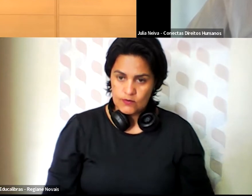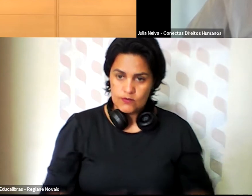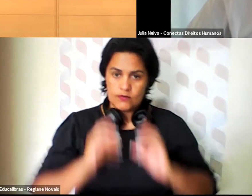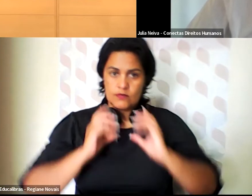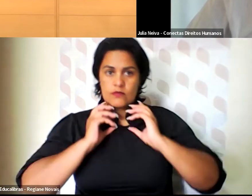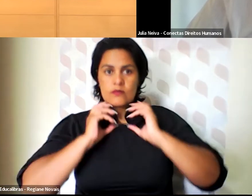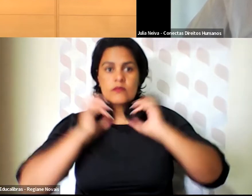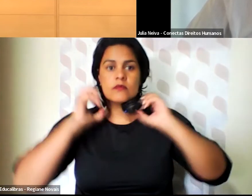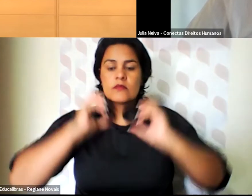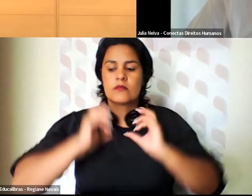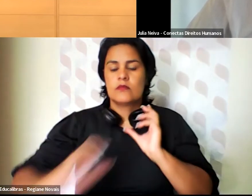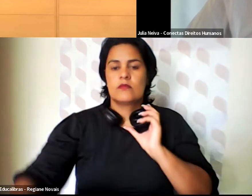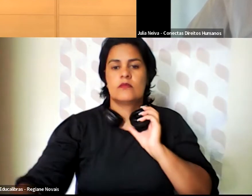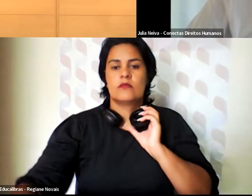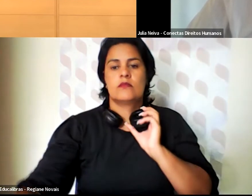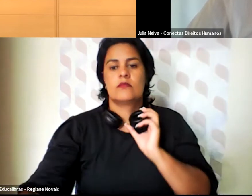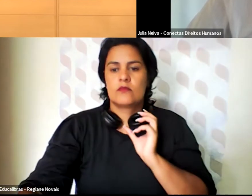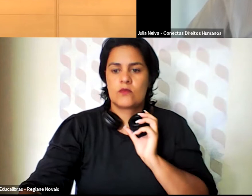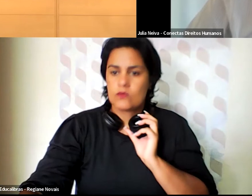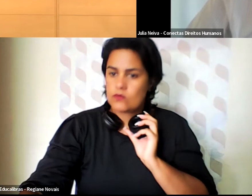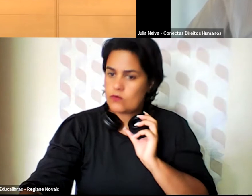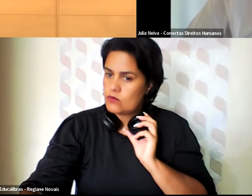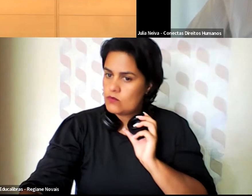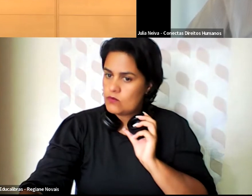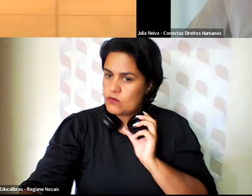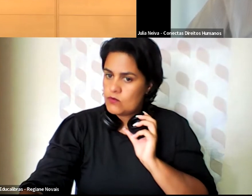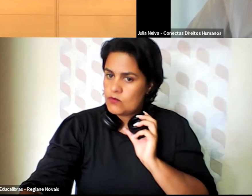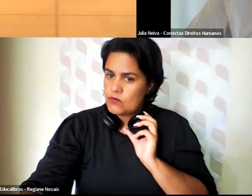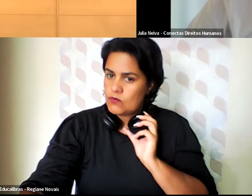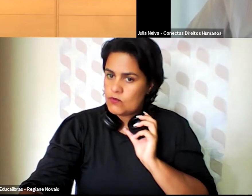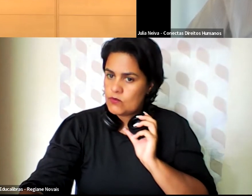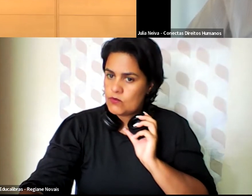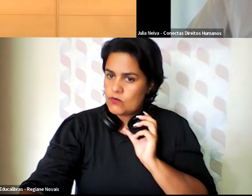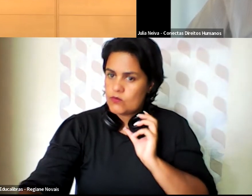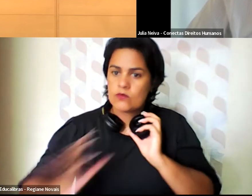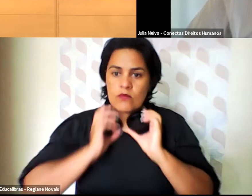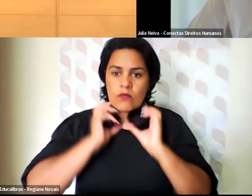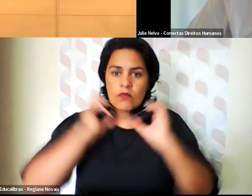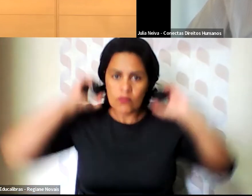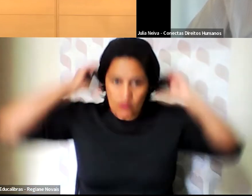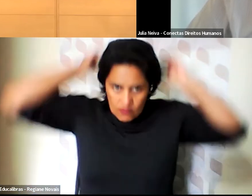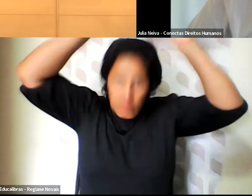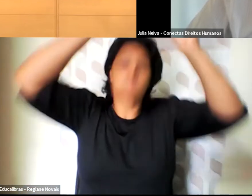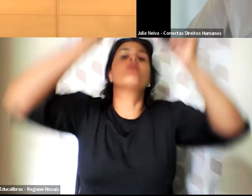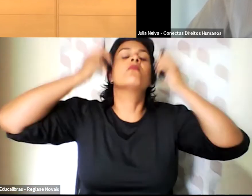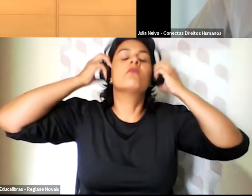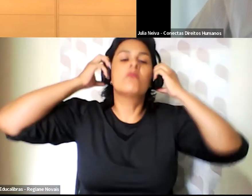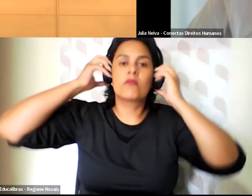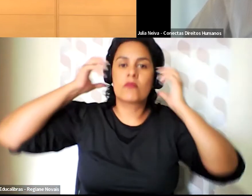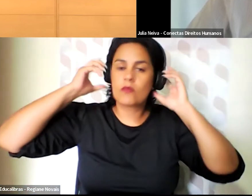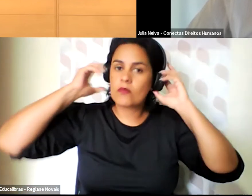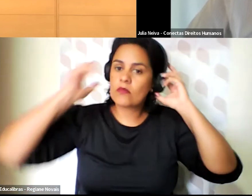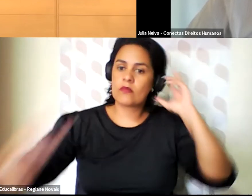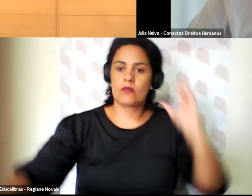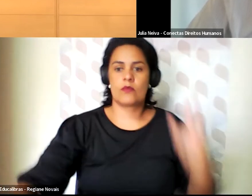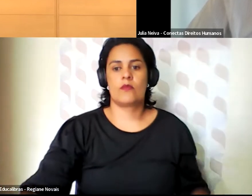I mentioned, are in instruments, and then you are, in principle, you have to adhere in the process to all the instruments. You